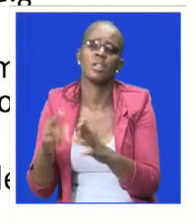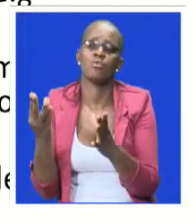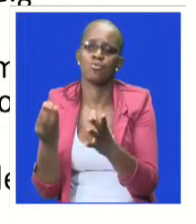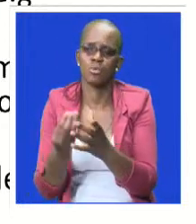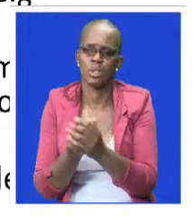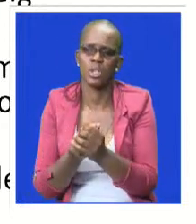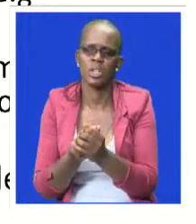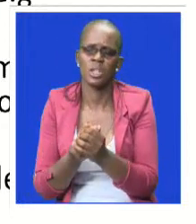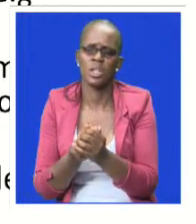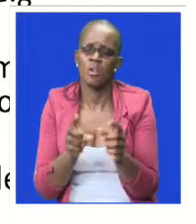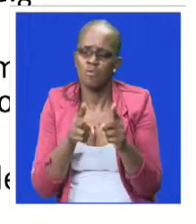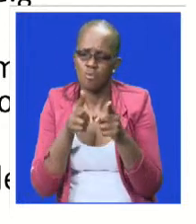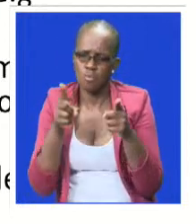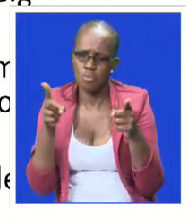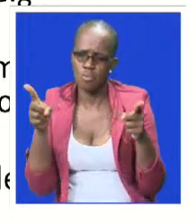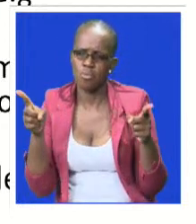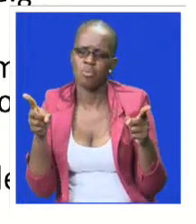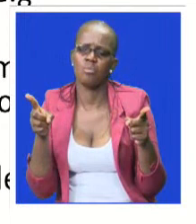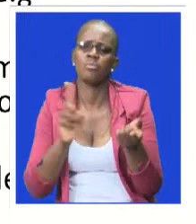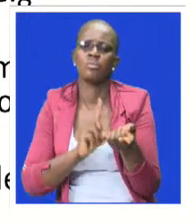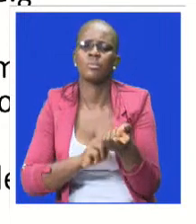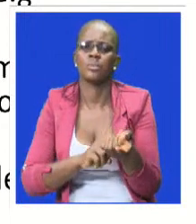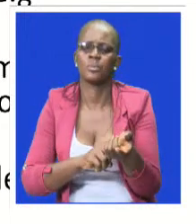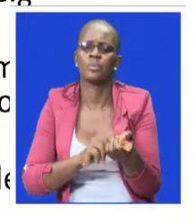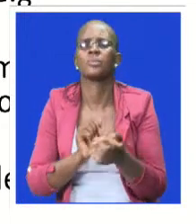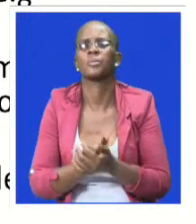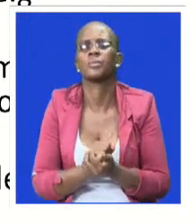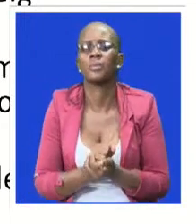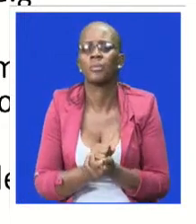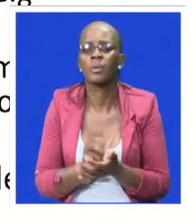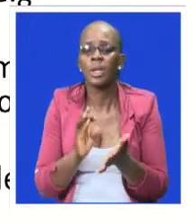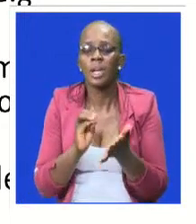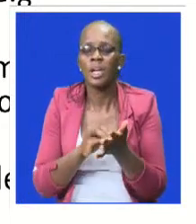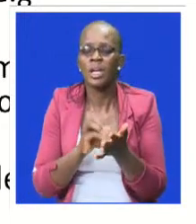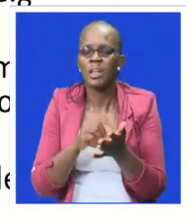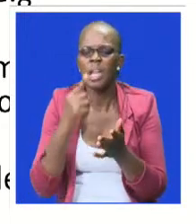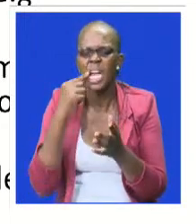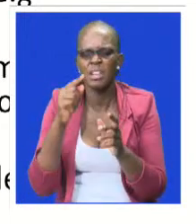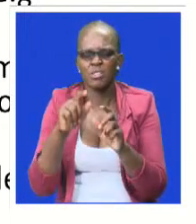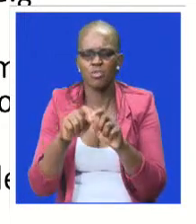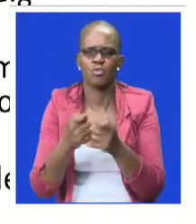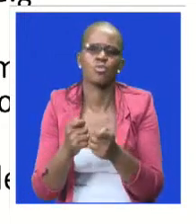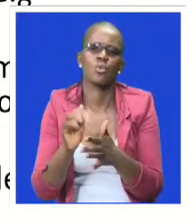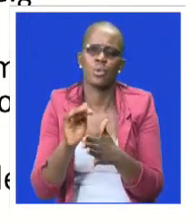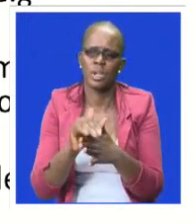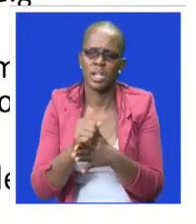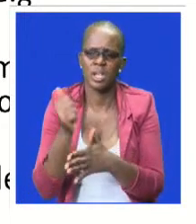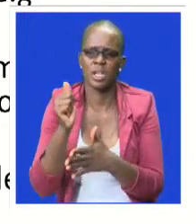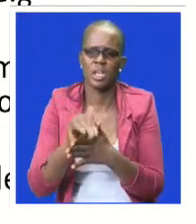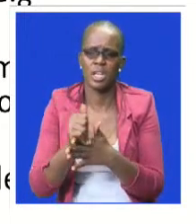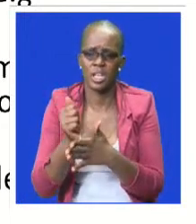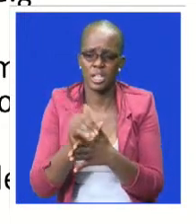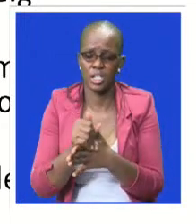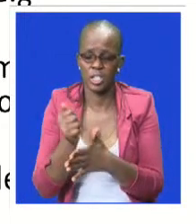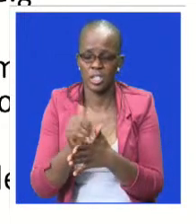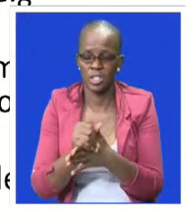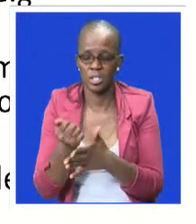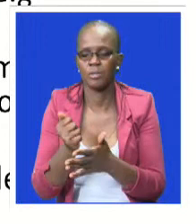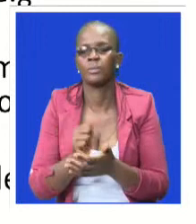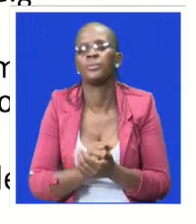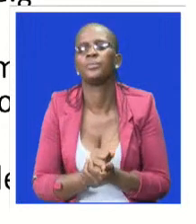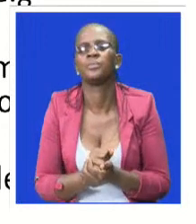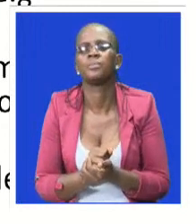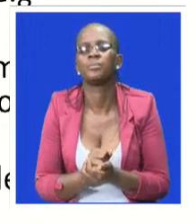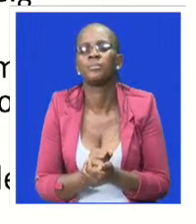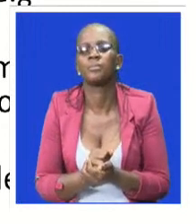last one is the Stone Age. What do we mean by Stone Age? As you can all know that this